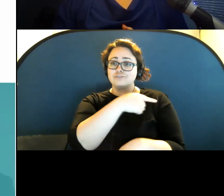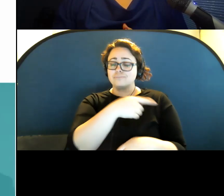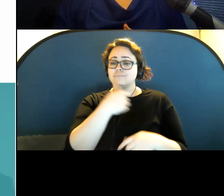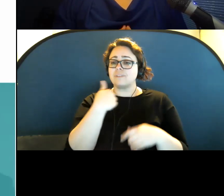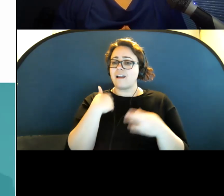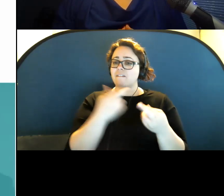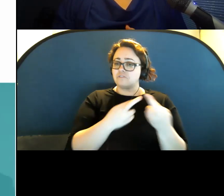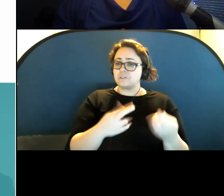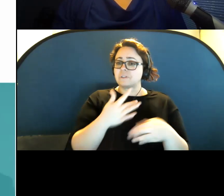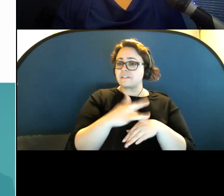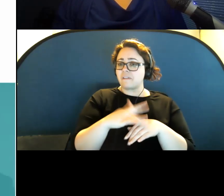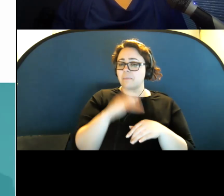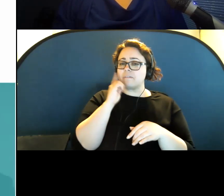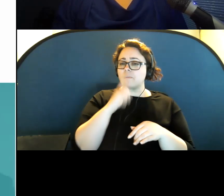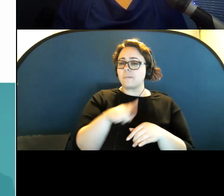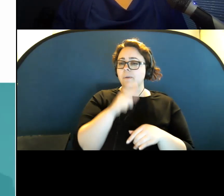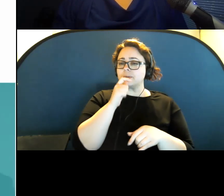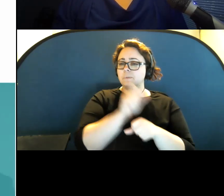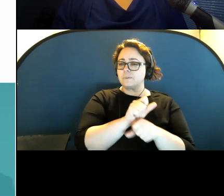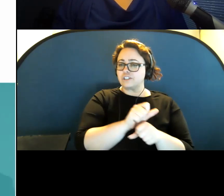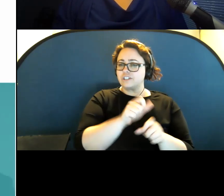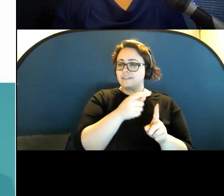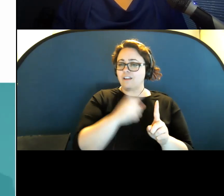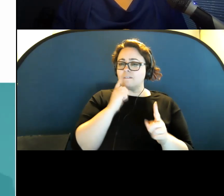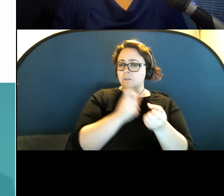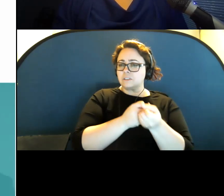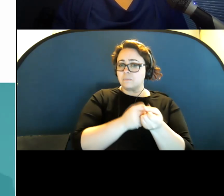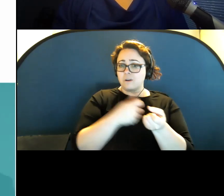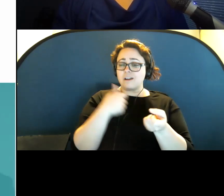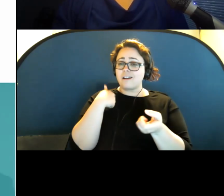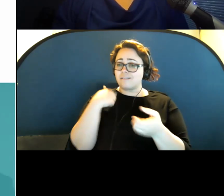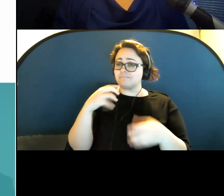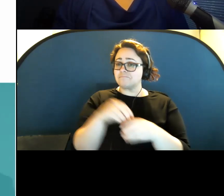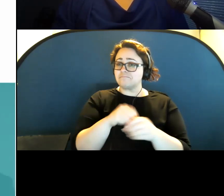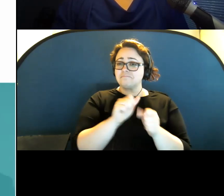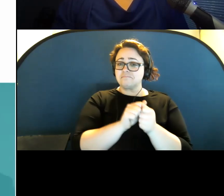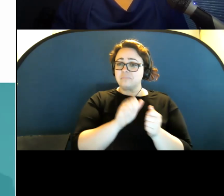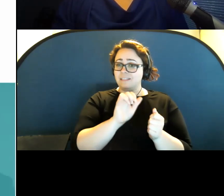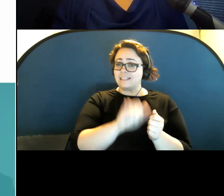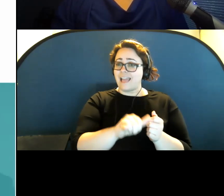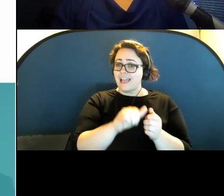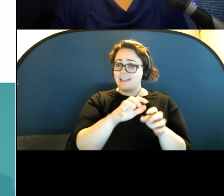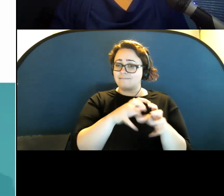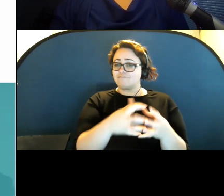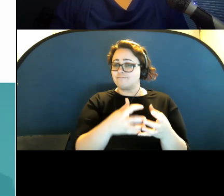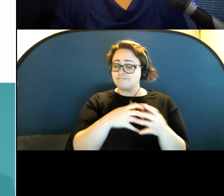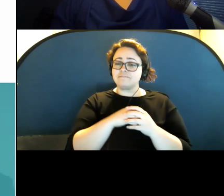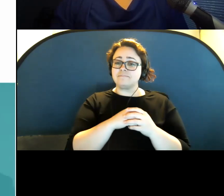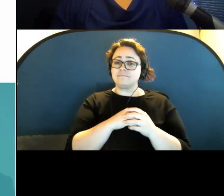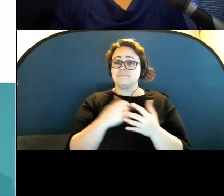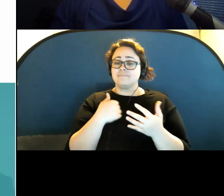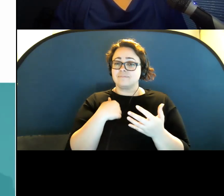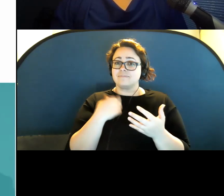resources available to employees for support. And I have participated in those myself and really found it